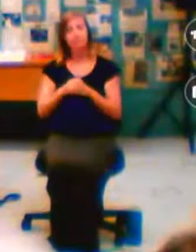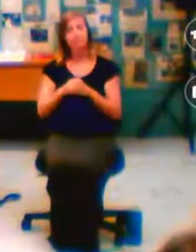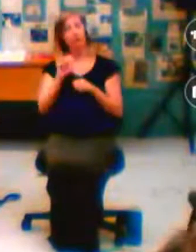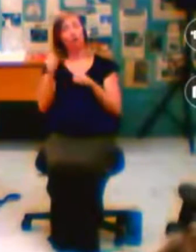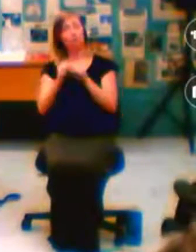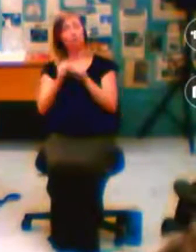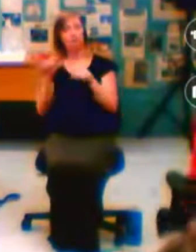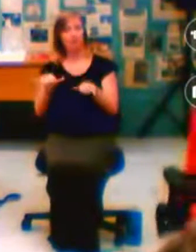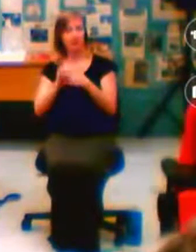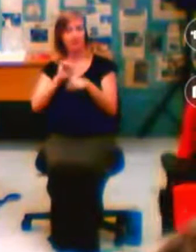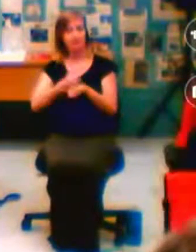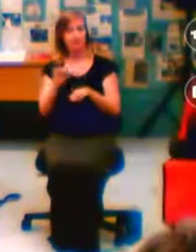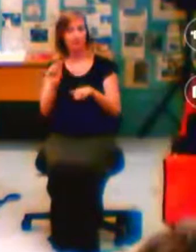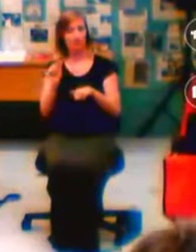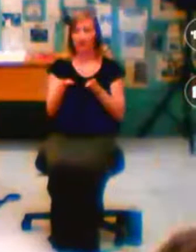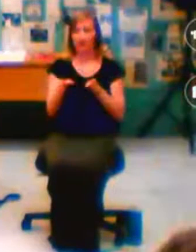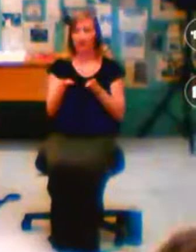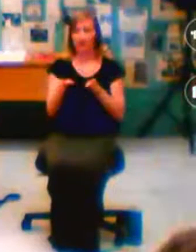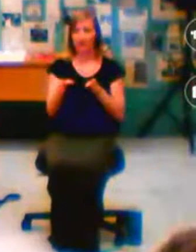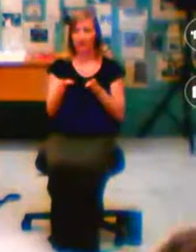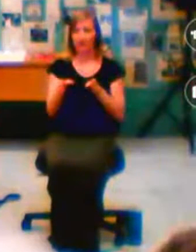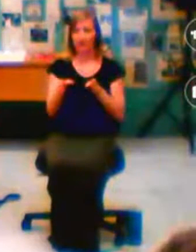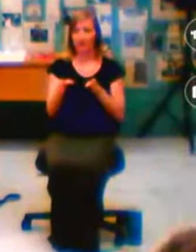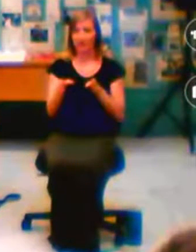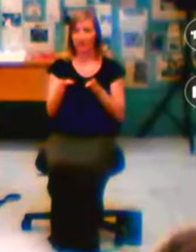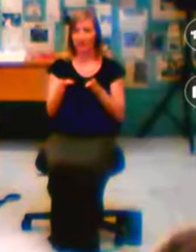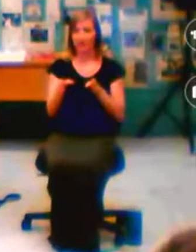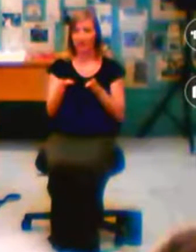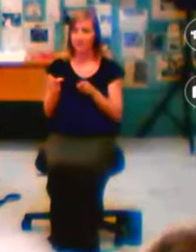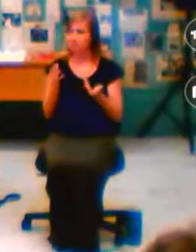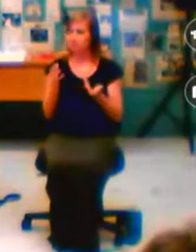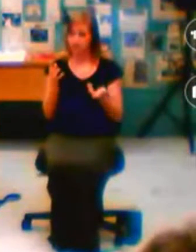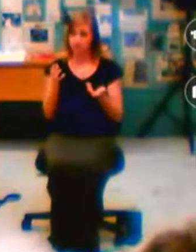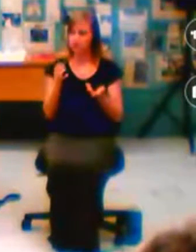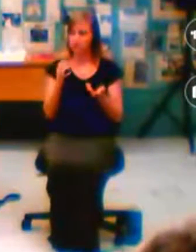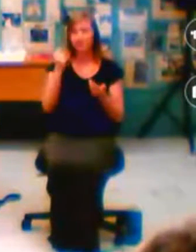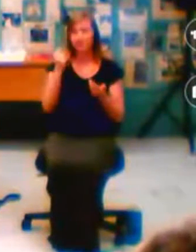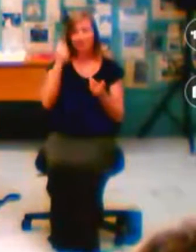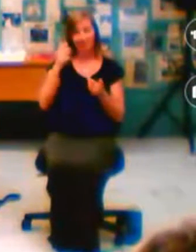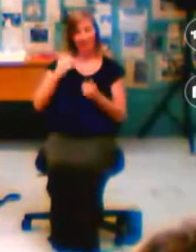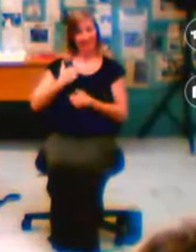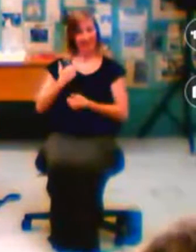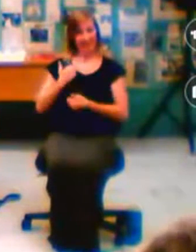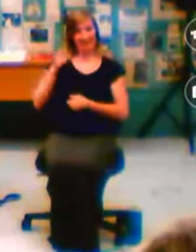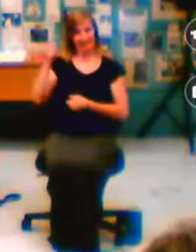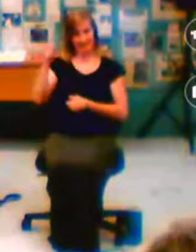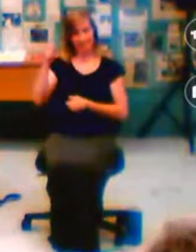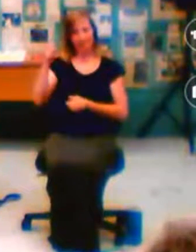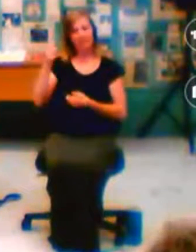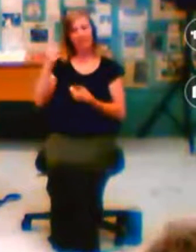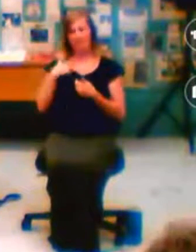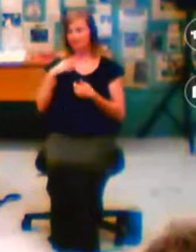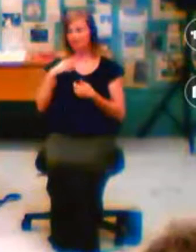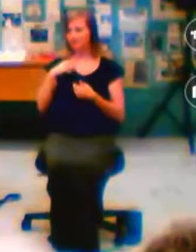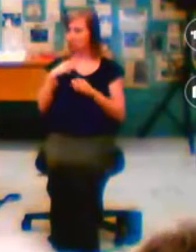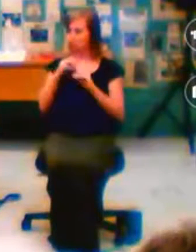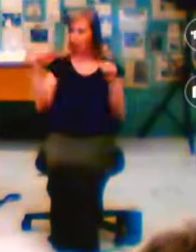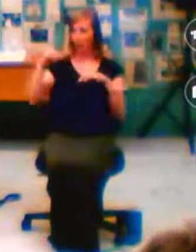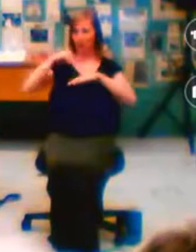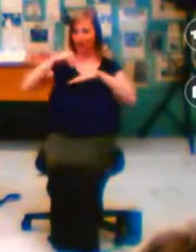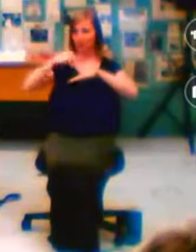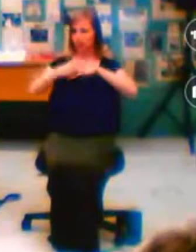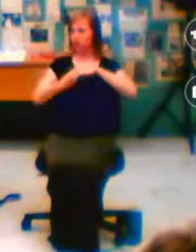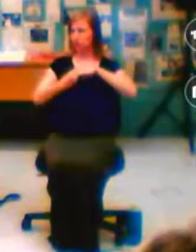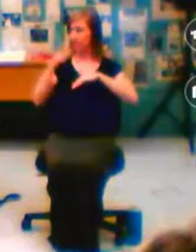the money going to come for research? Where's it going to come to try new things? Okay? Systems that are organized like Colorado Care